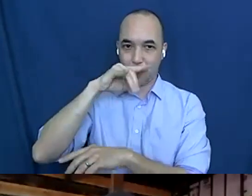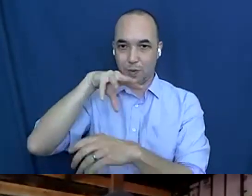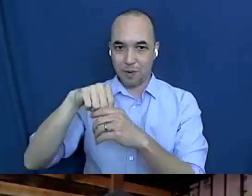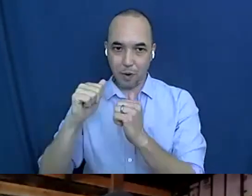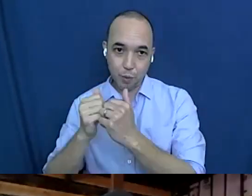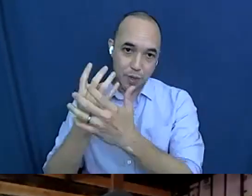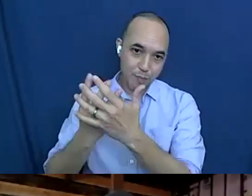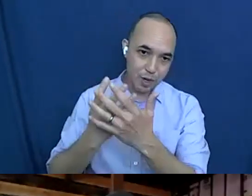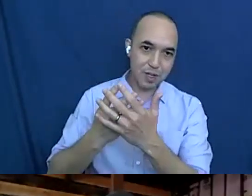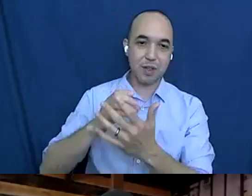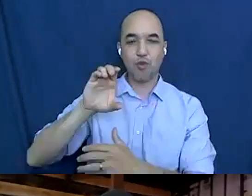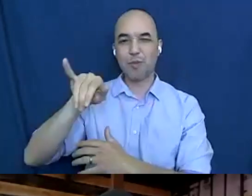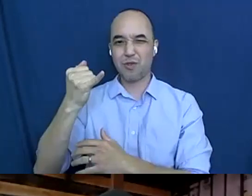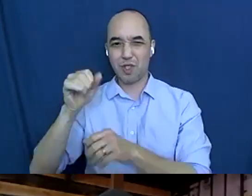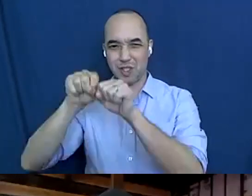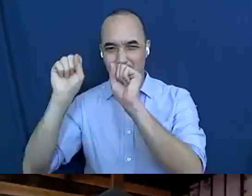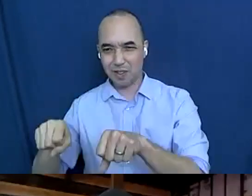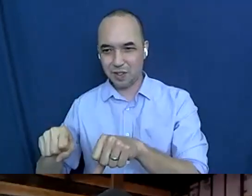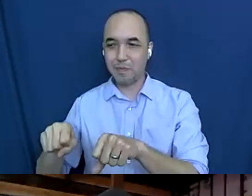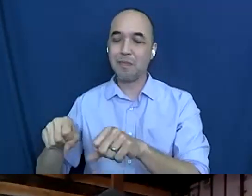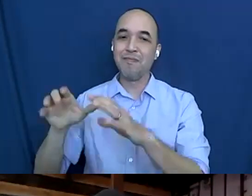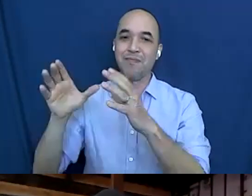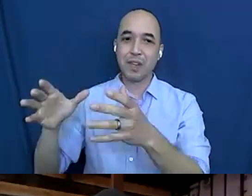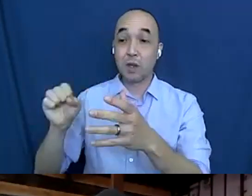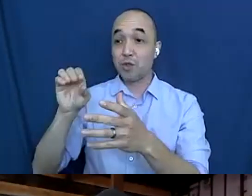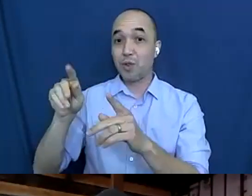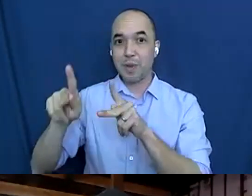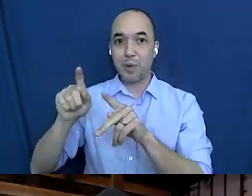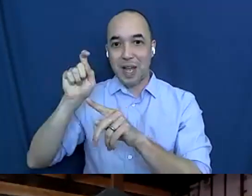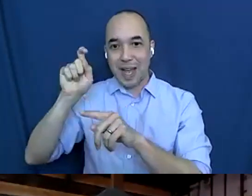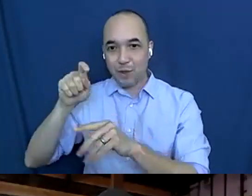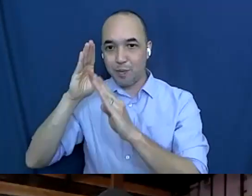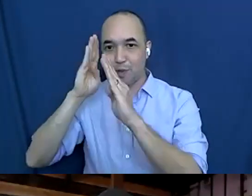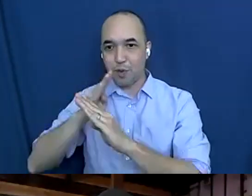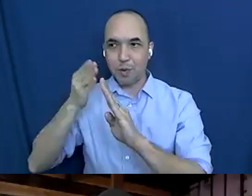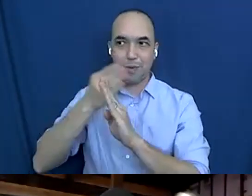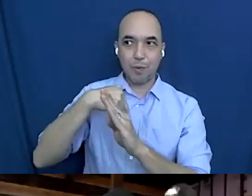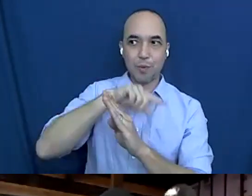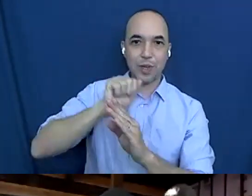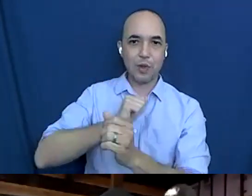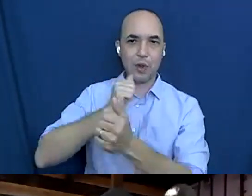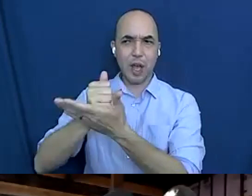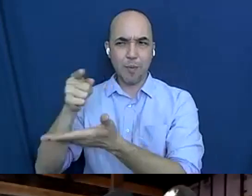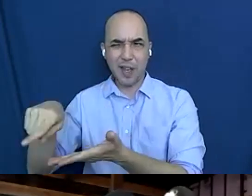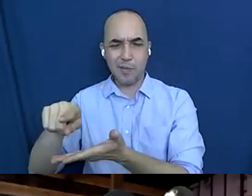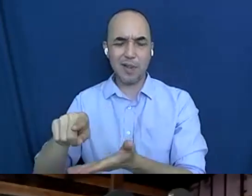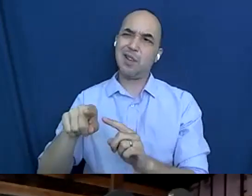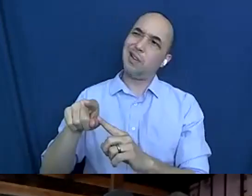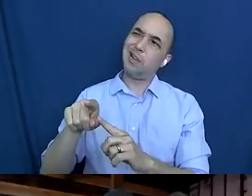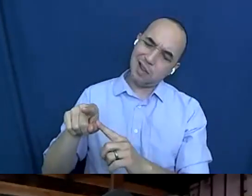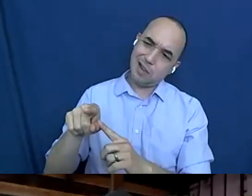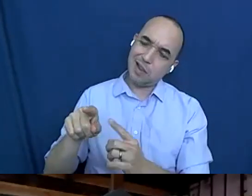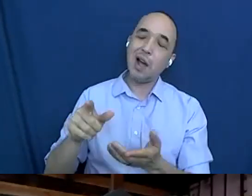that that was real crazy. If you want to stop the recidivism rate, stop them from going to jail to begin with. So I started Rodney's Raptors so that I